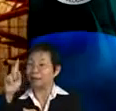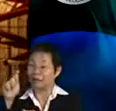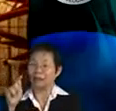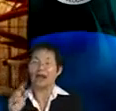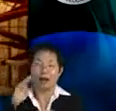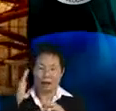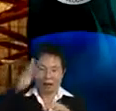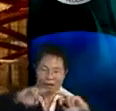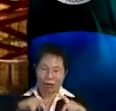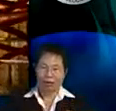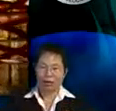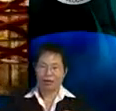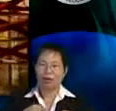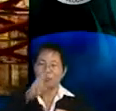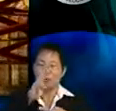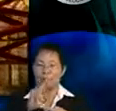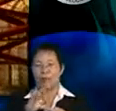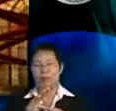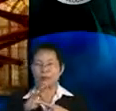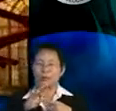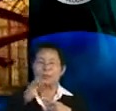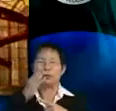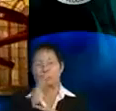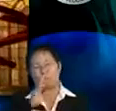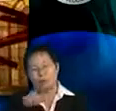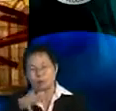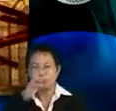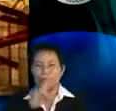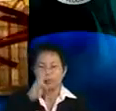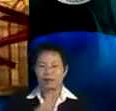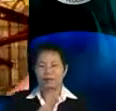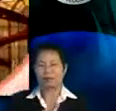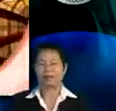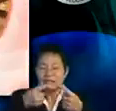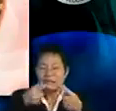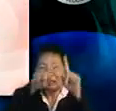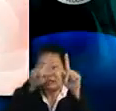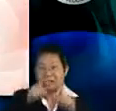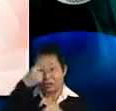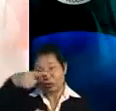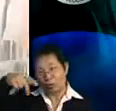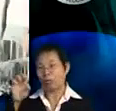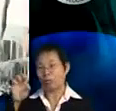will produce a brick red precipitate. Test for proteins.